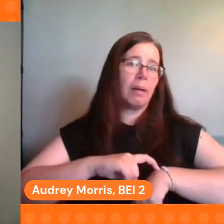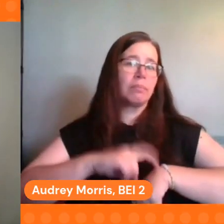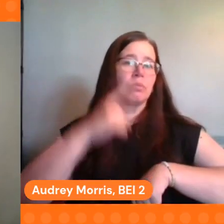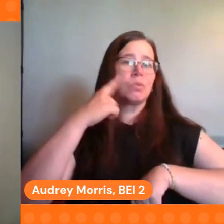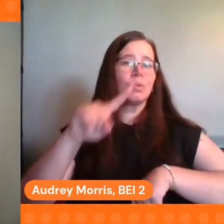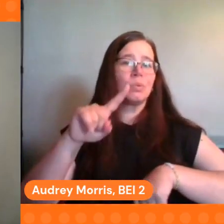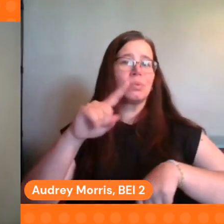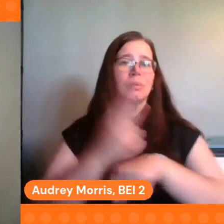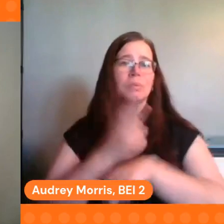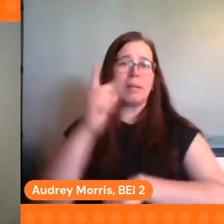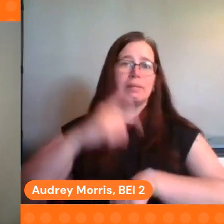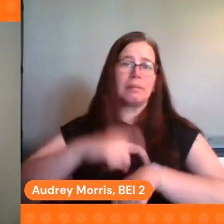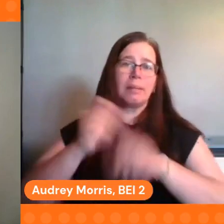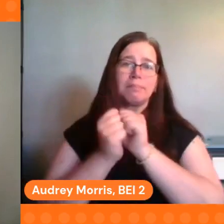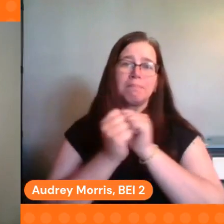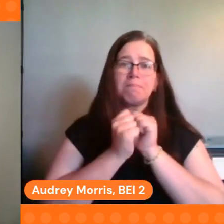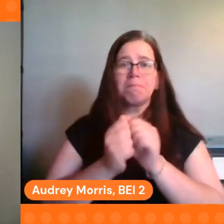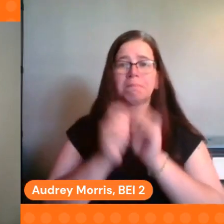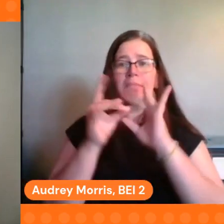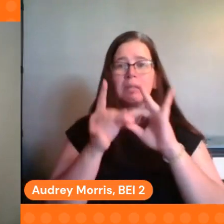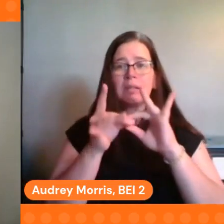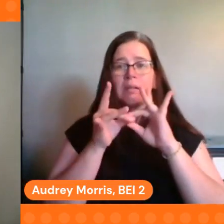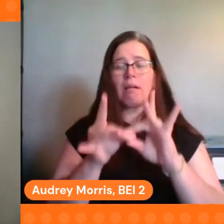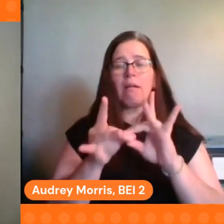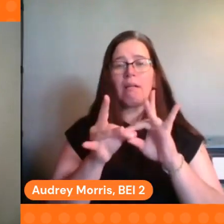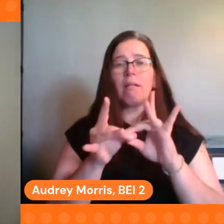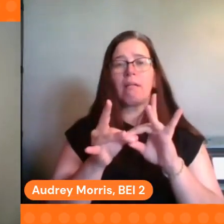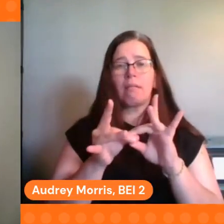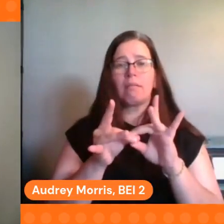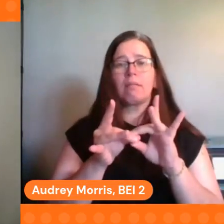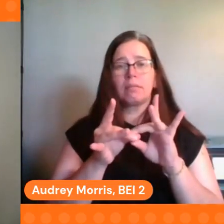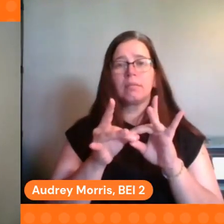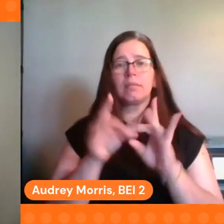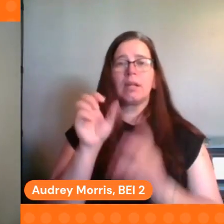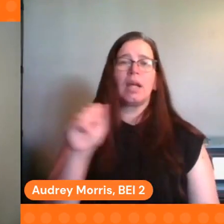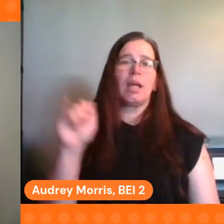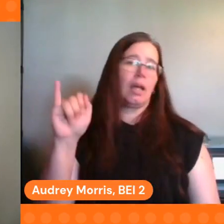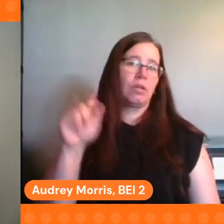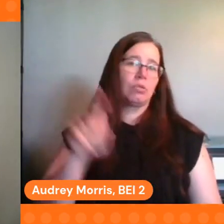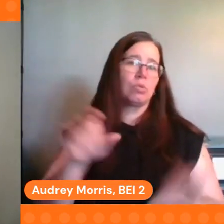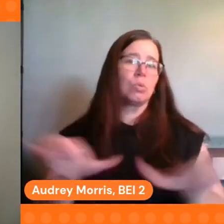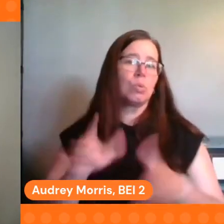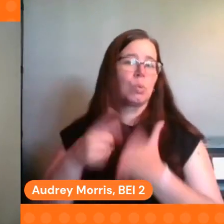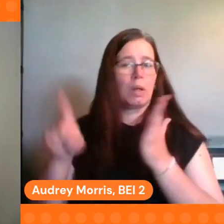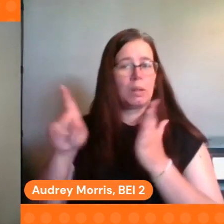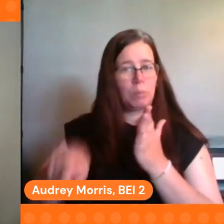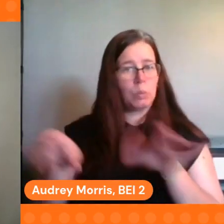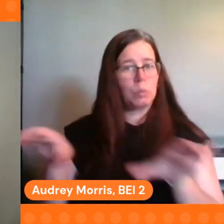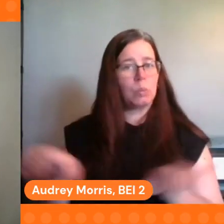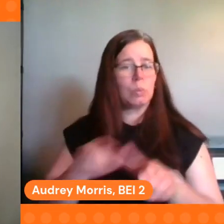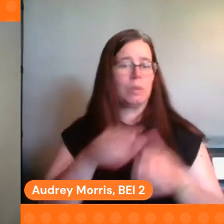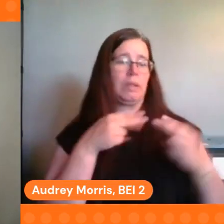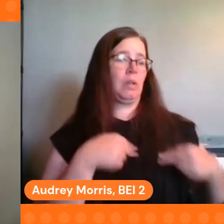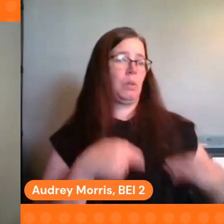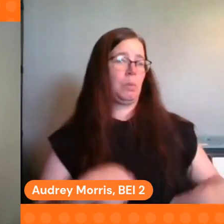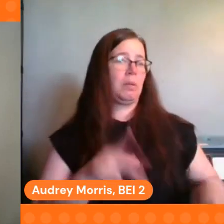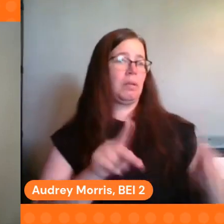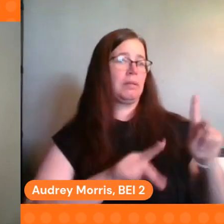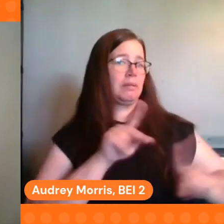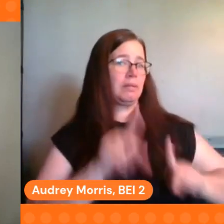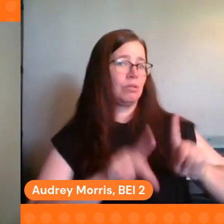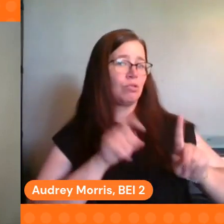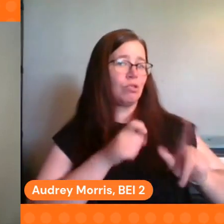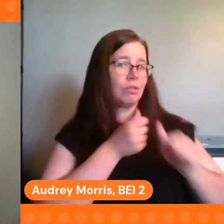with each other, connecting with each other. So AI should do what it's supposed to do, and humans should stick to what